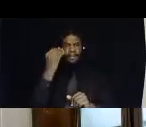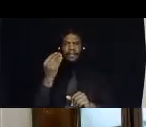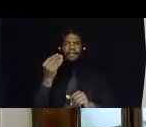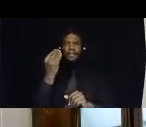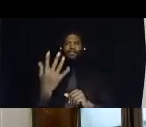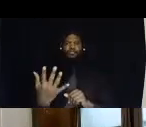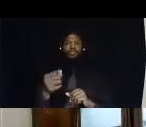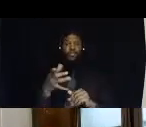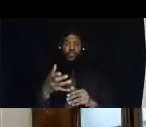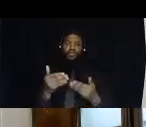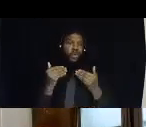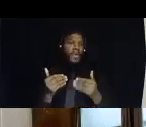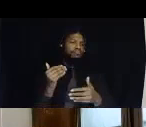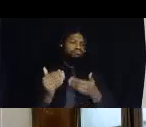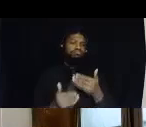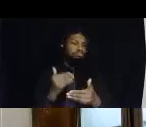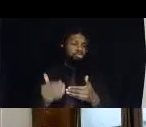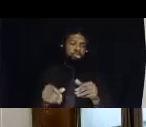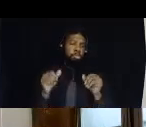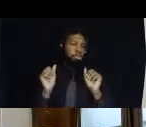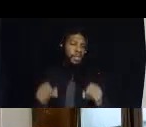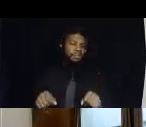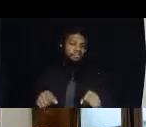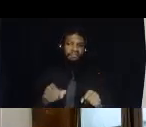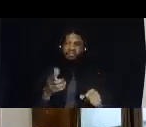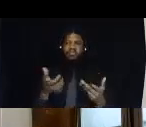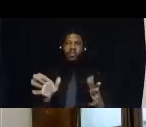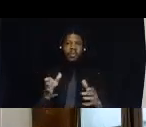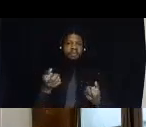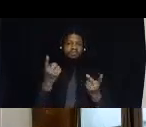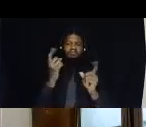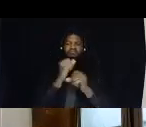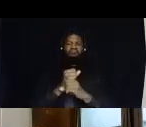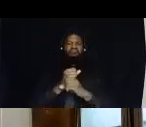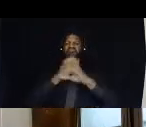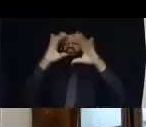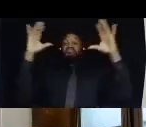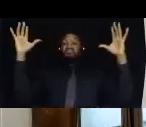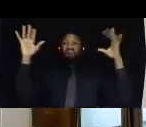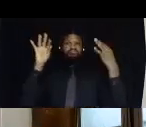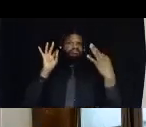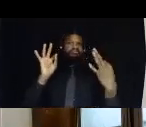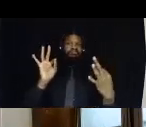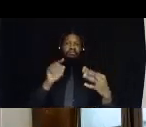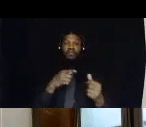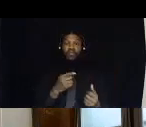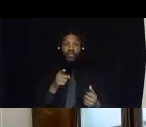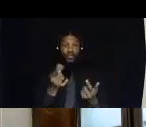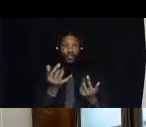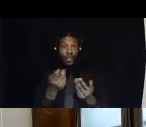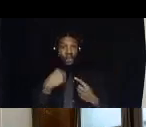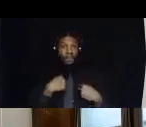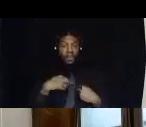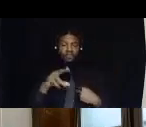If you kind of got the lay of what you're doing, you do not have to follow along with me.